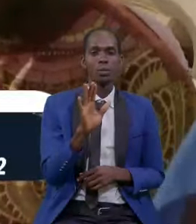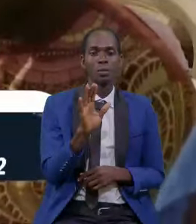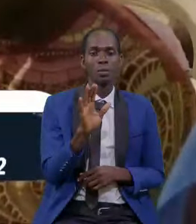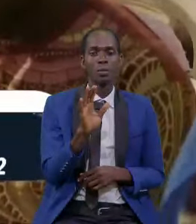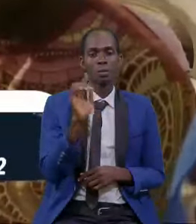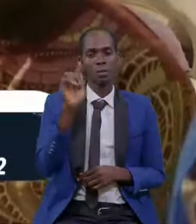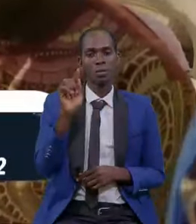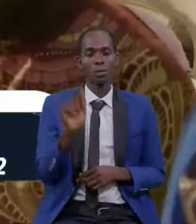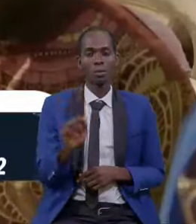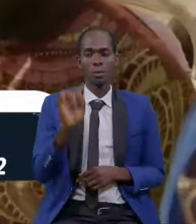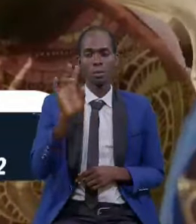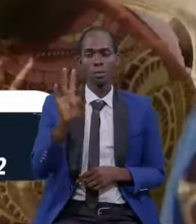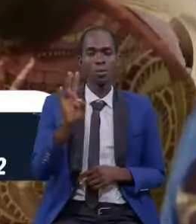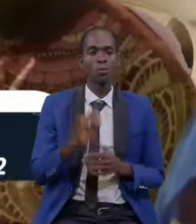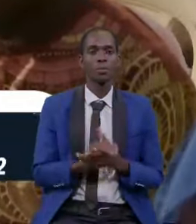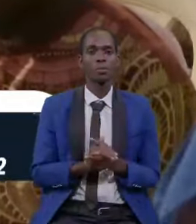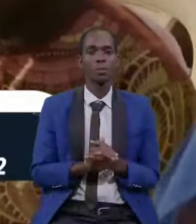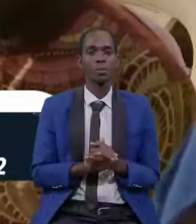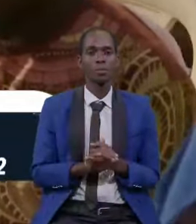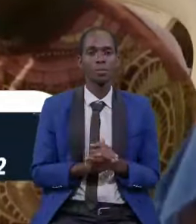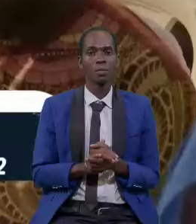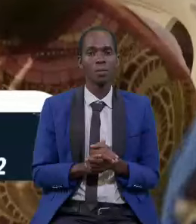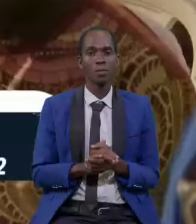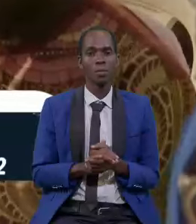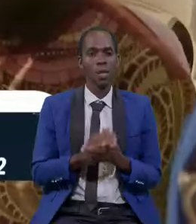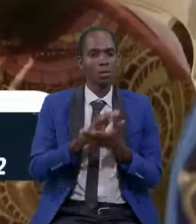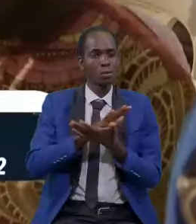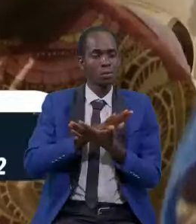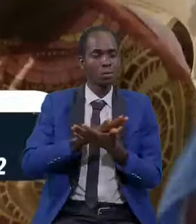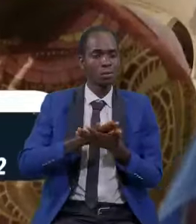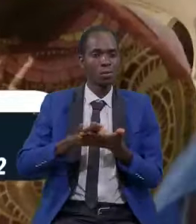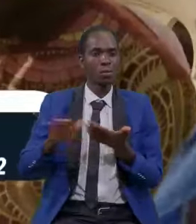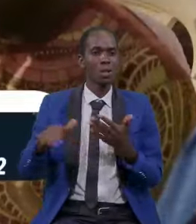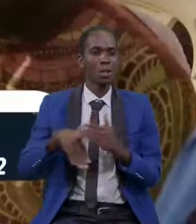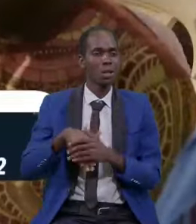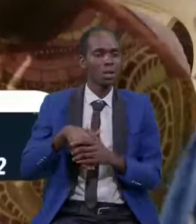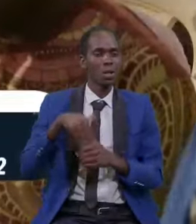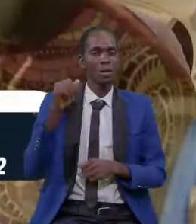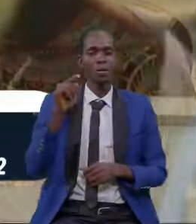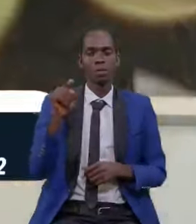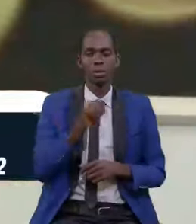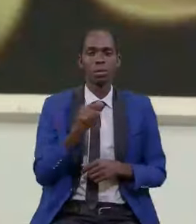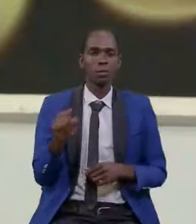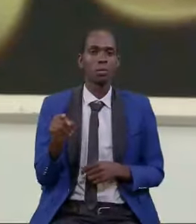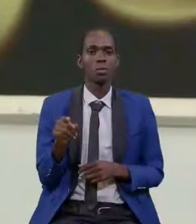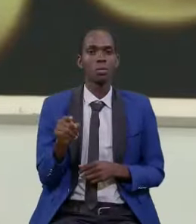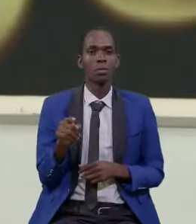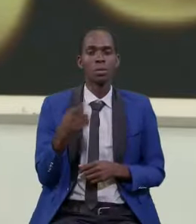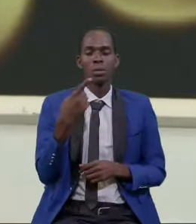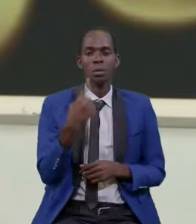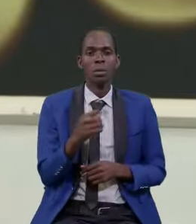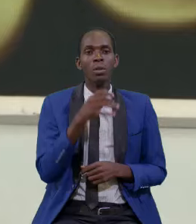at verse 7. It says, purge out therefore the